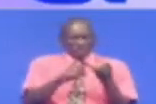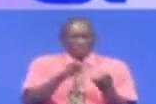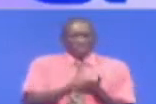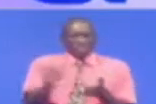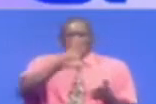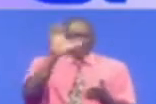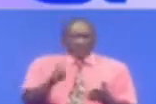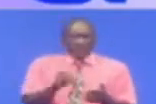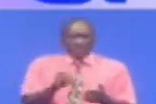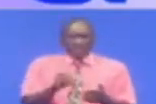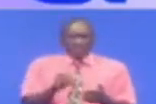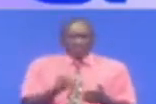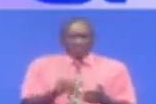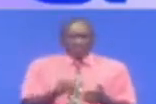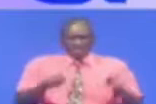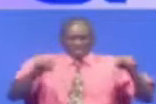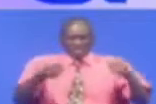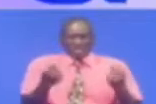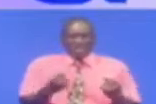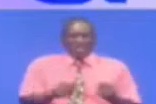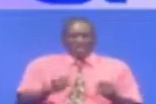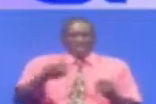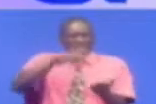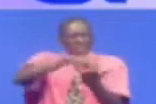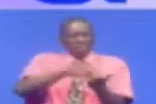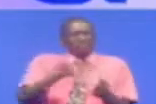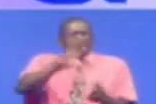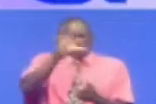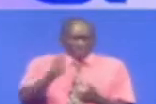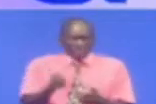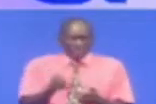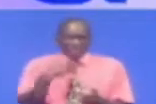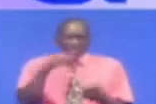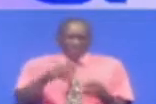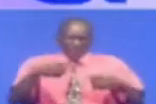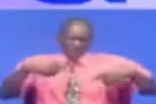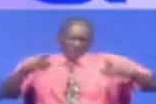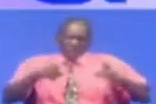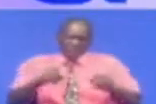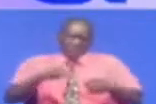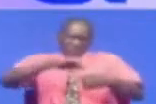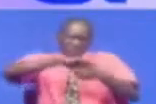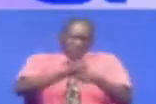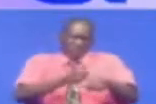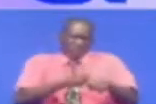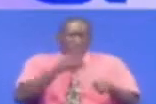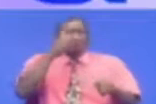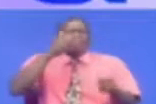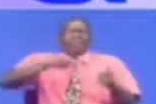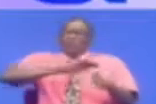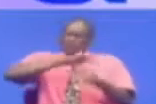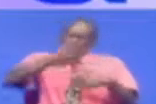was hit, but unlike the worst case scenarios painted for it, it has navigated the pandemic period much better than